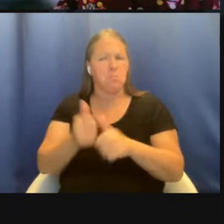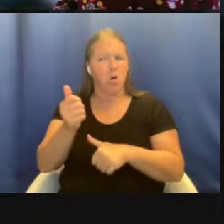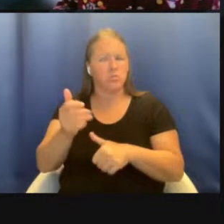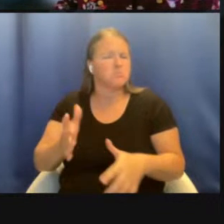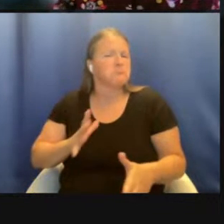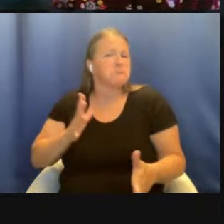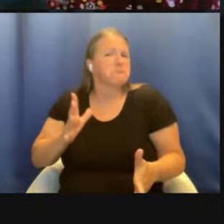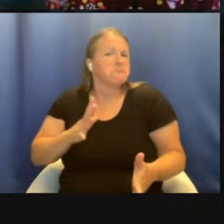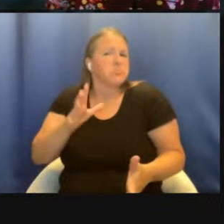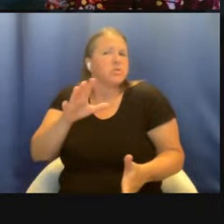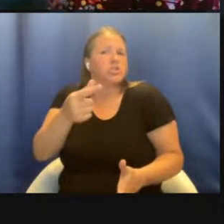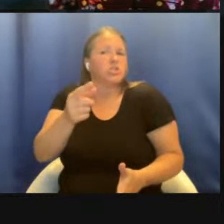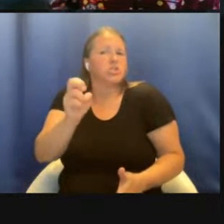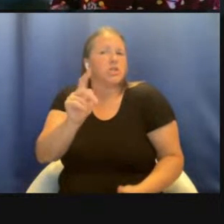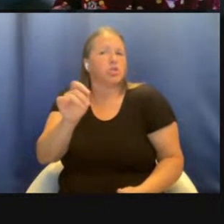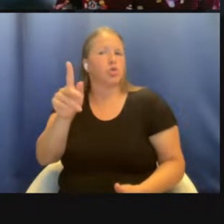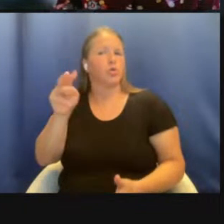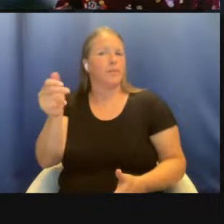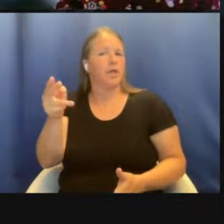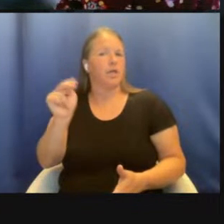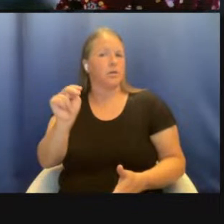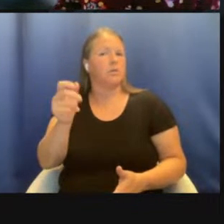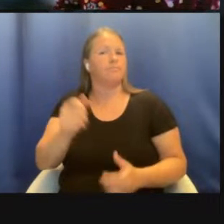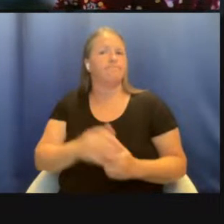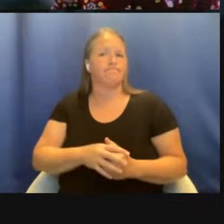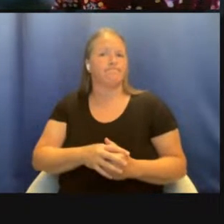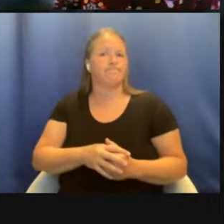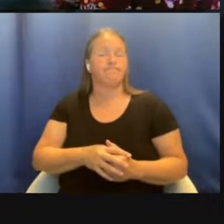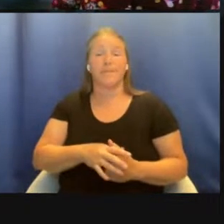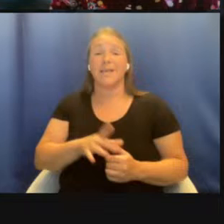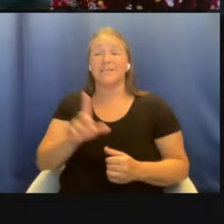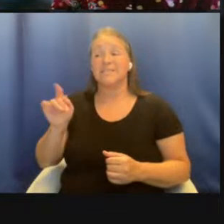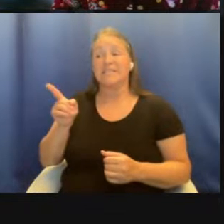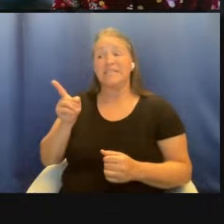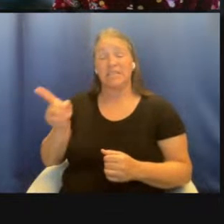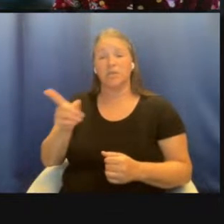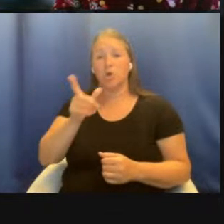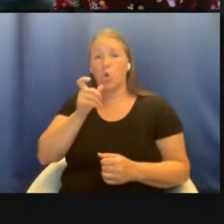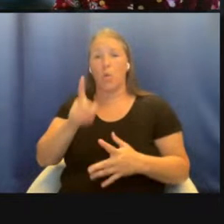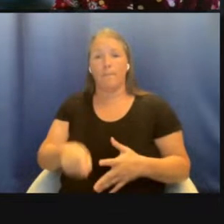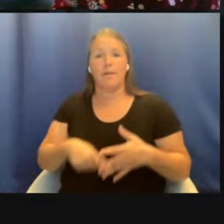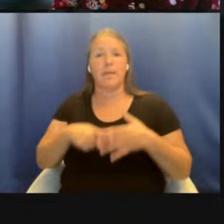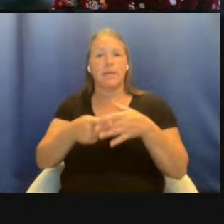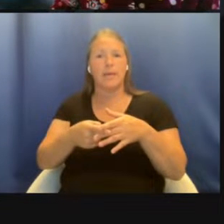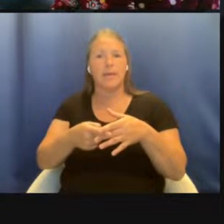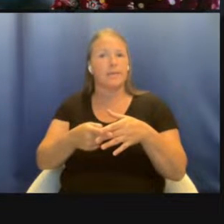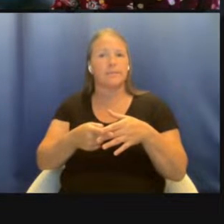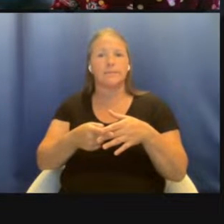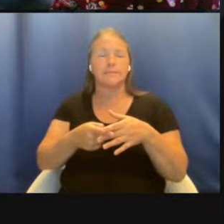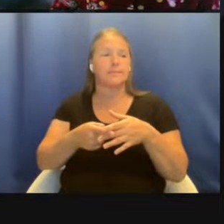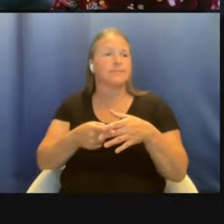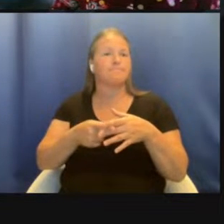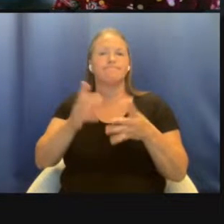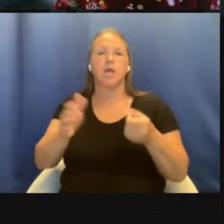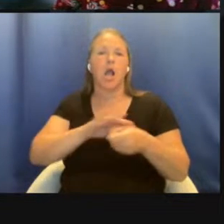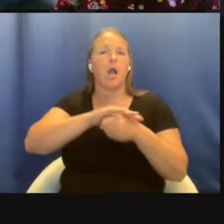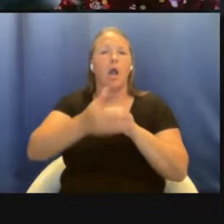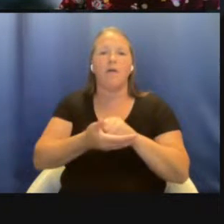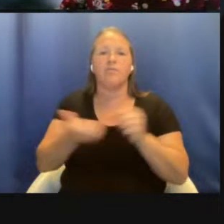It is he who begins emblazoning everything with the Bonaparte coat of arms for his